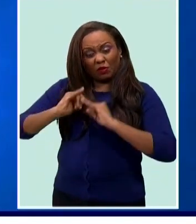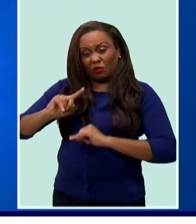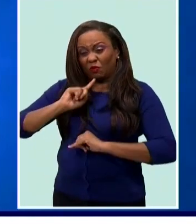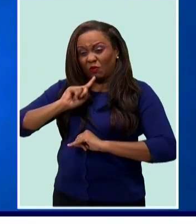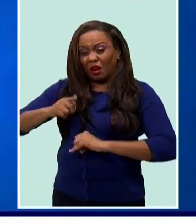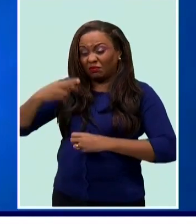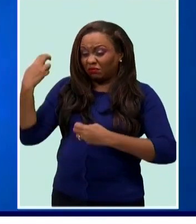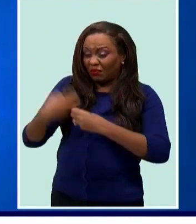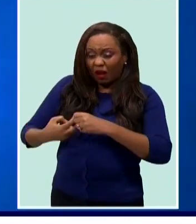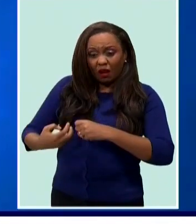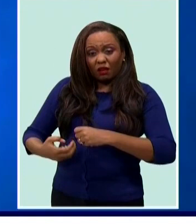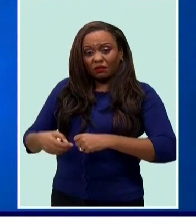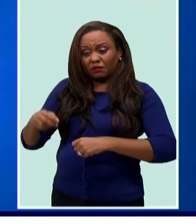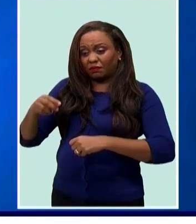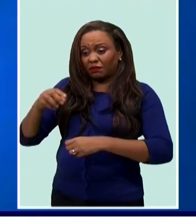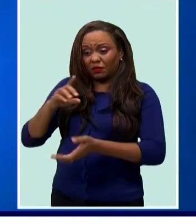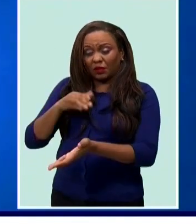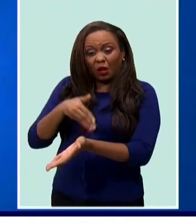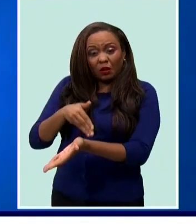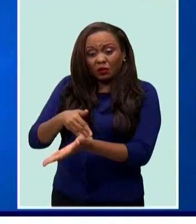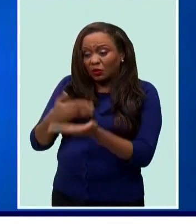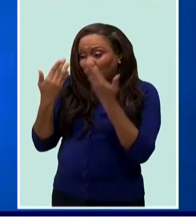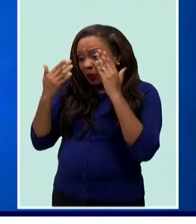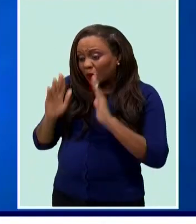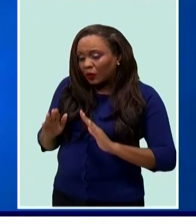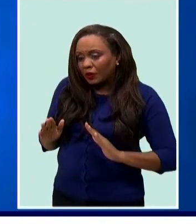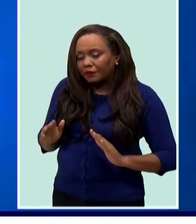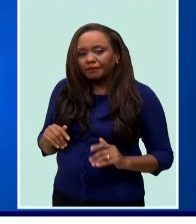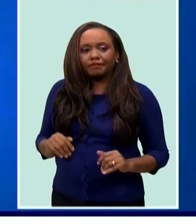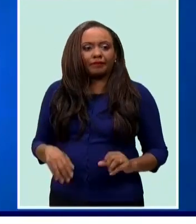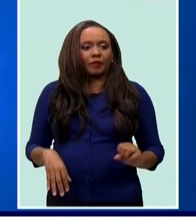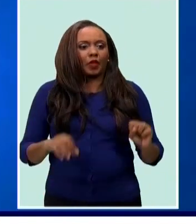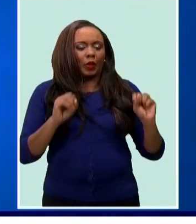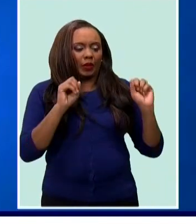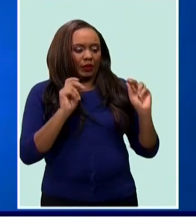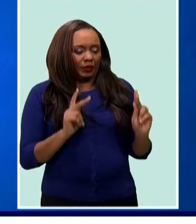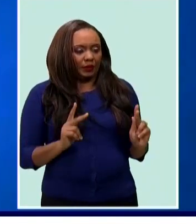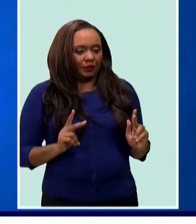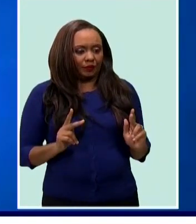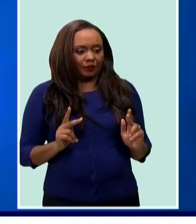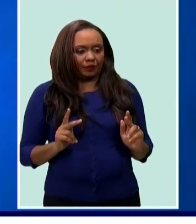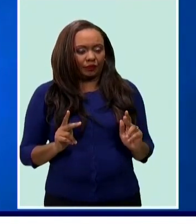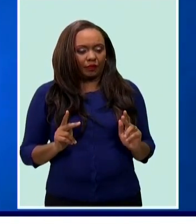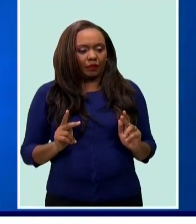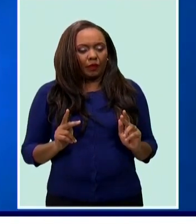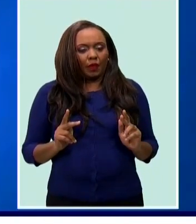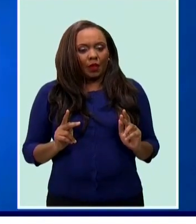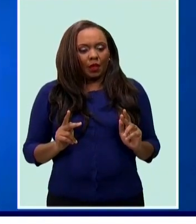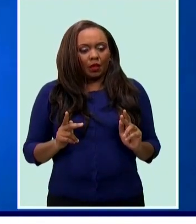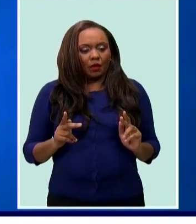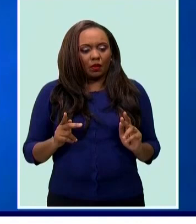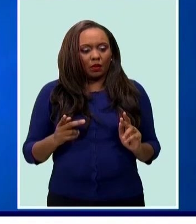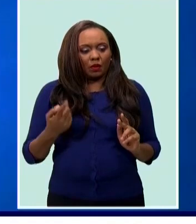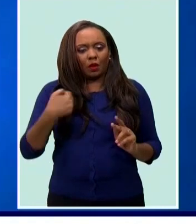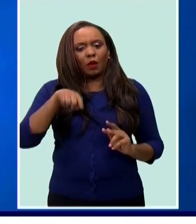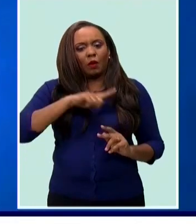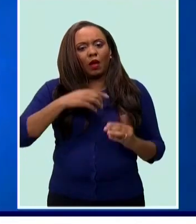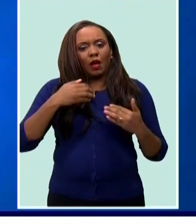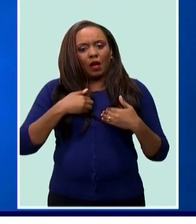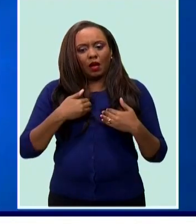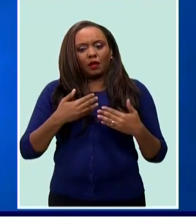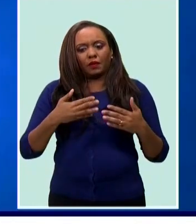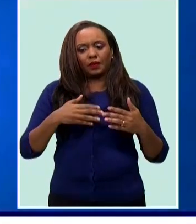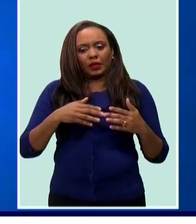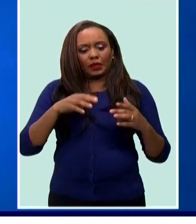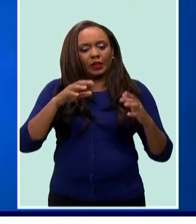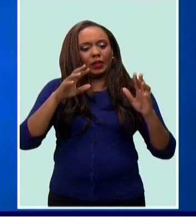hard for some doctors to identify it in the early stages. So we have what we do in public health is do syndromic surveillance. Any